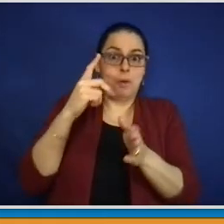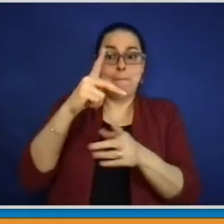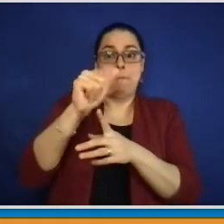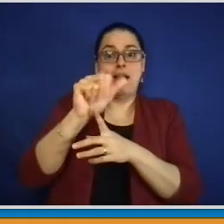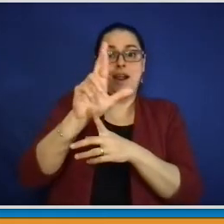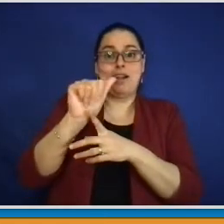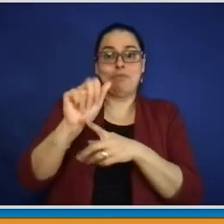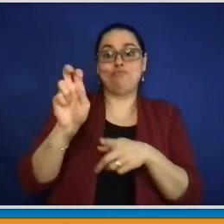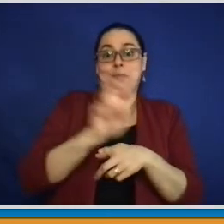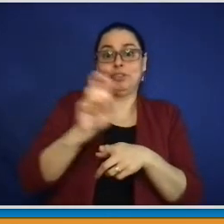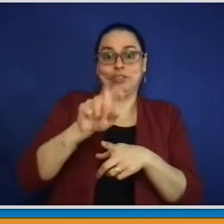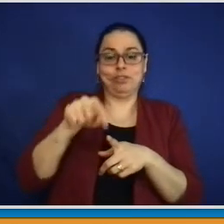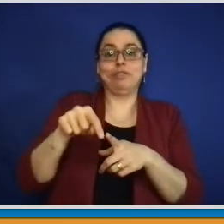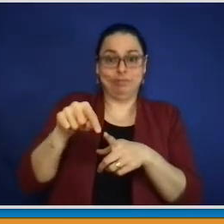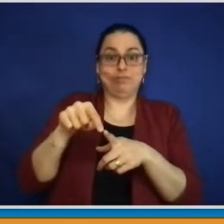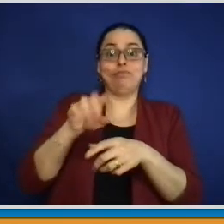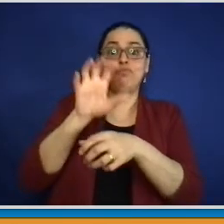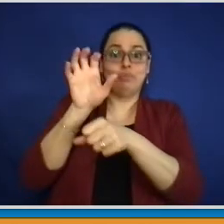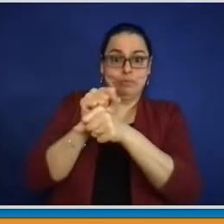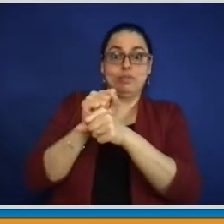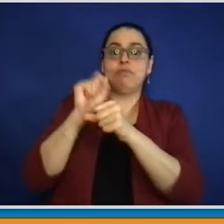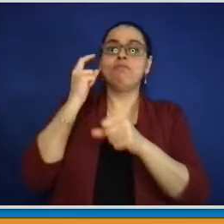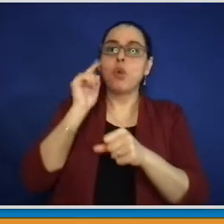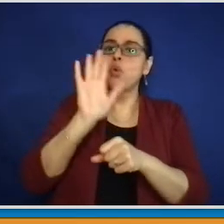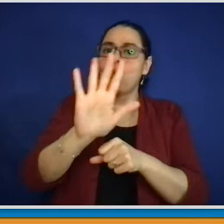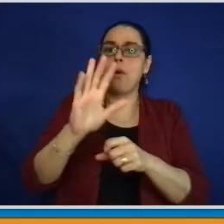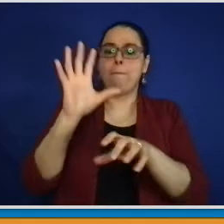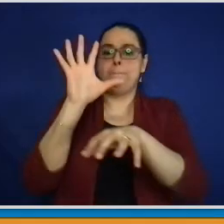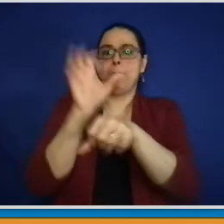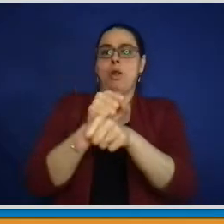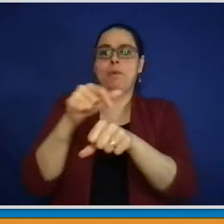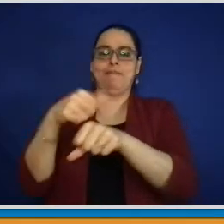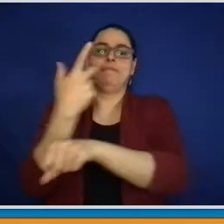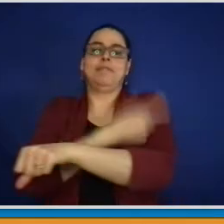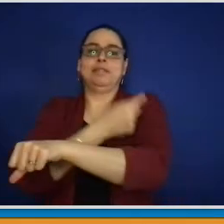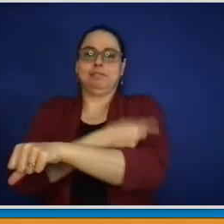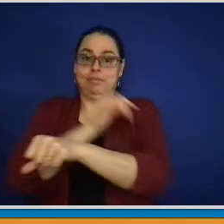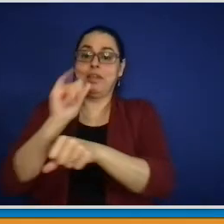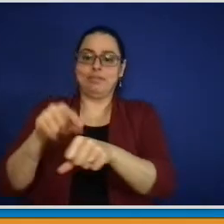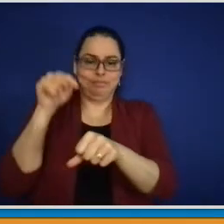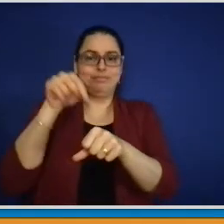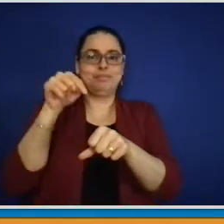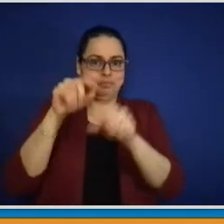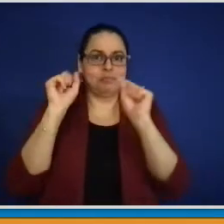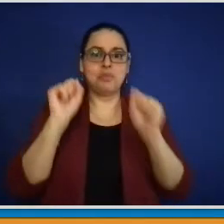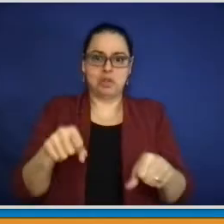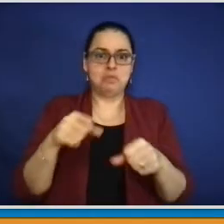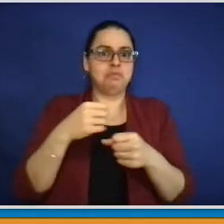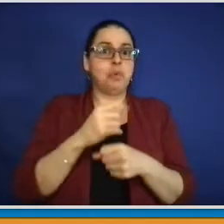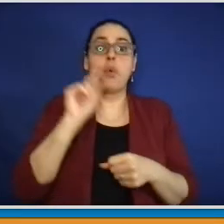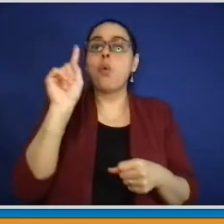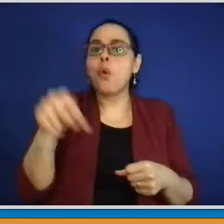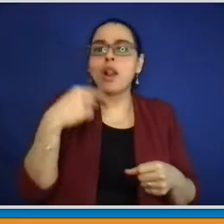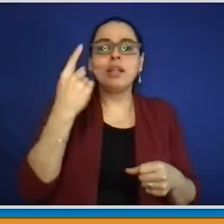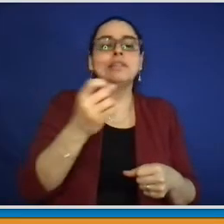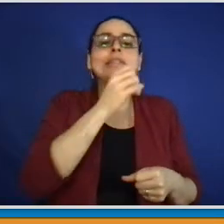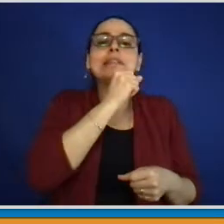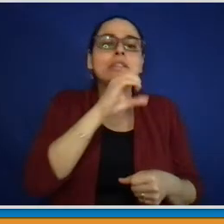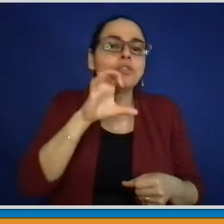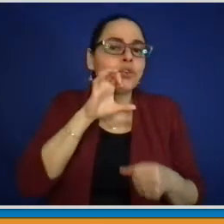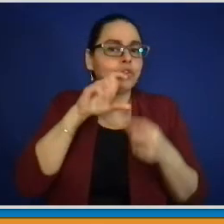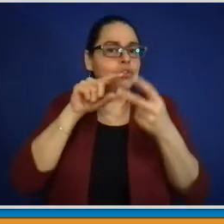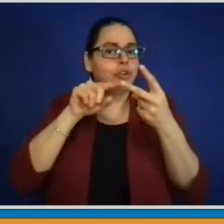your vaccination if you are, again, a senior citizen or a disabled resident. Disabled meaning at any age, senior citizen 65 and